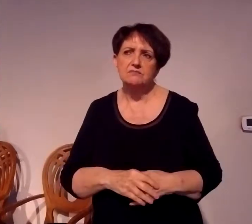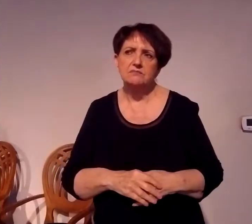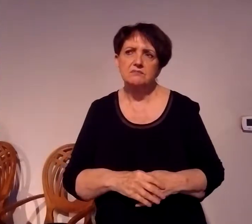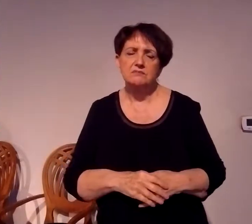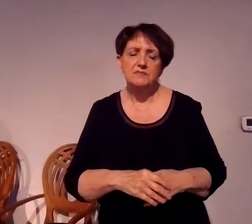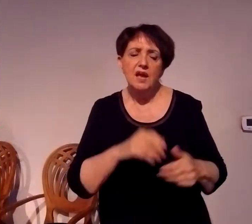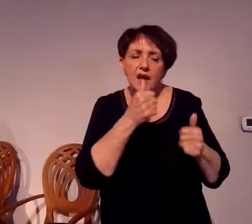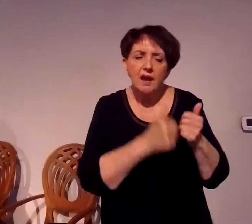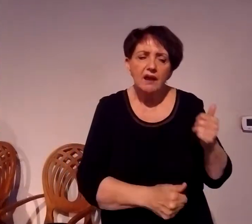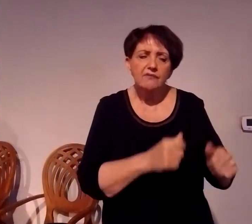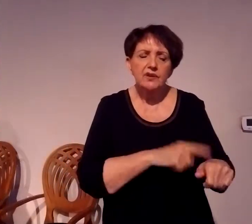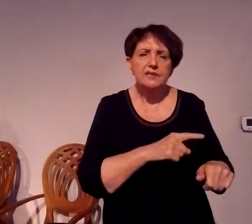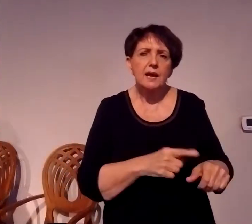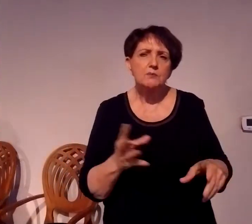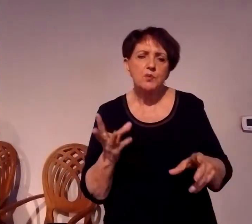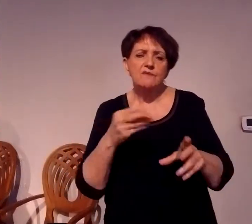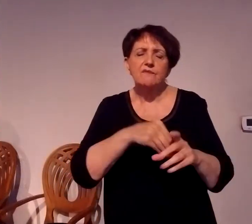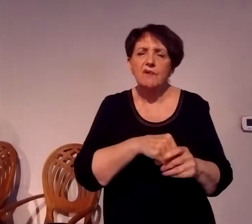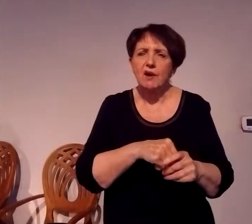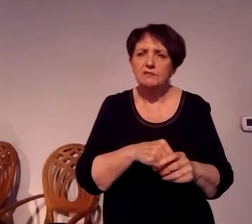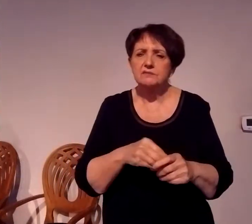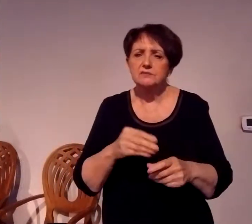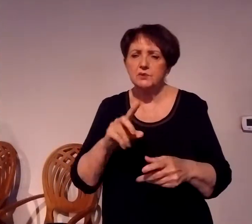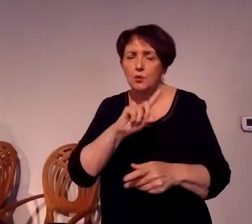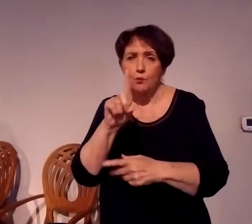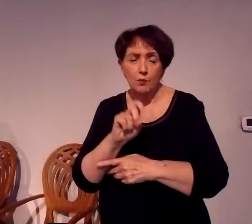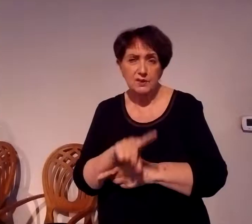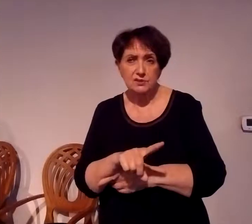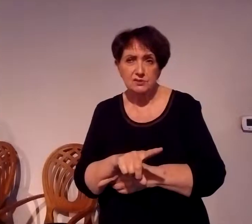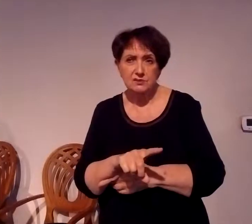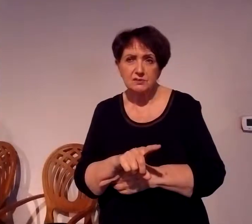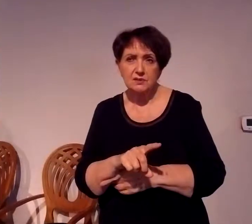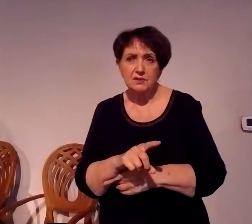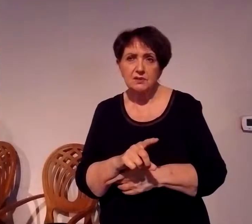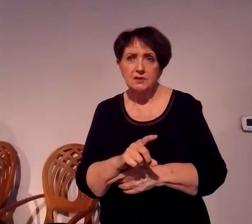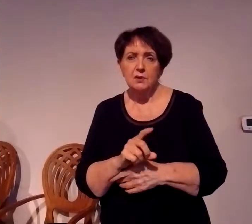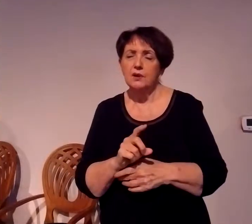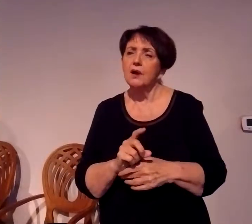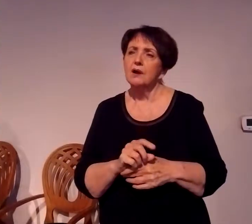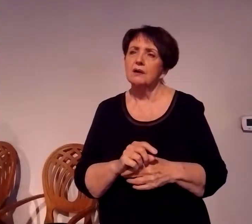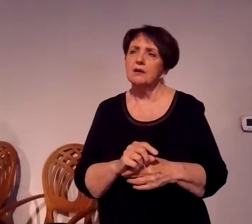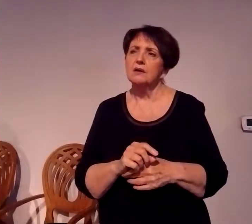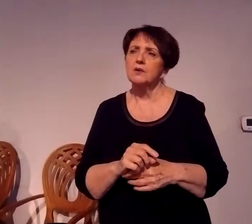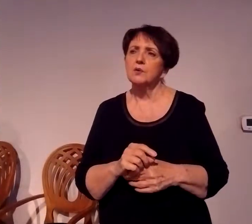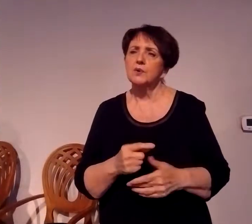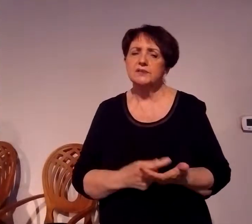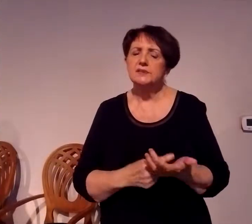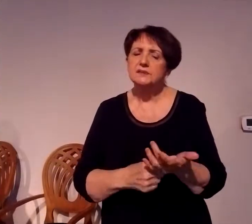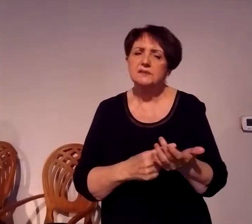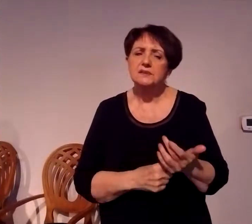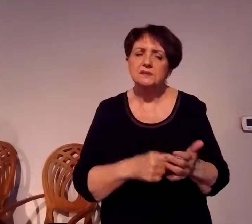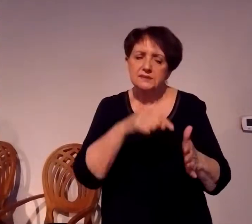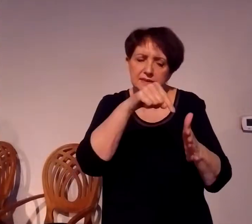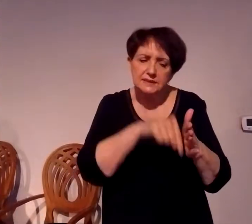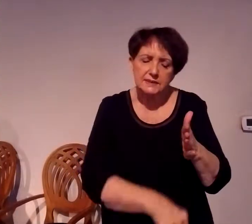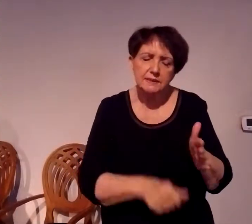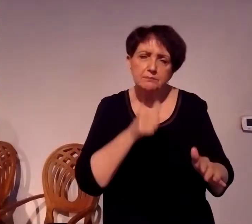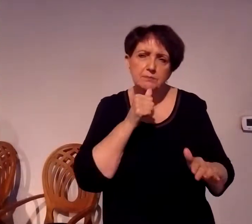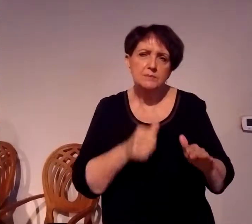Every time we engage in this question, we're engaged in the question of the deep mystery of